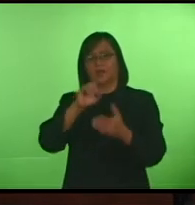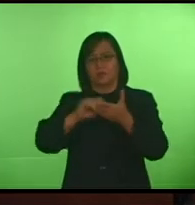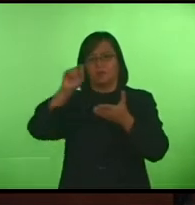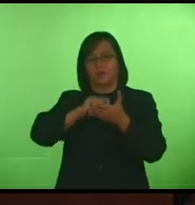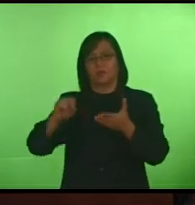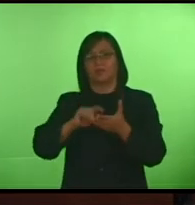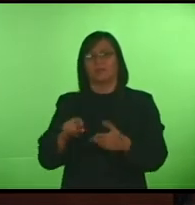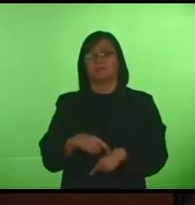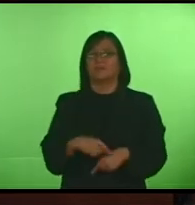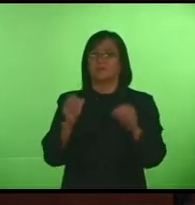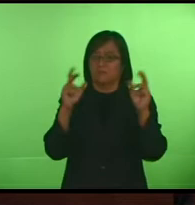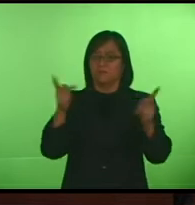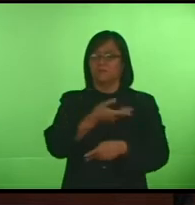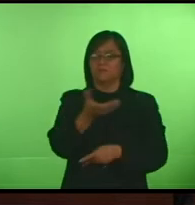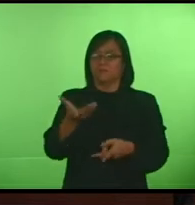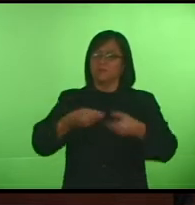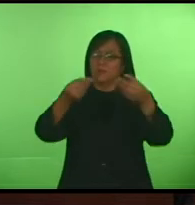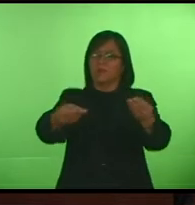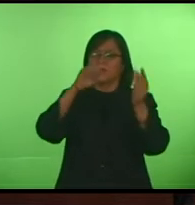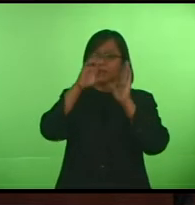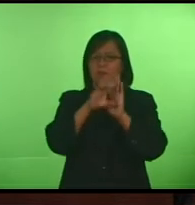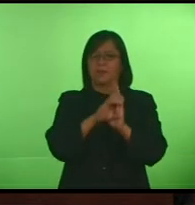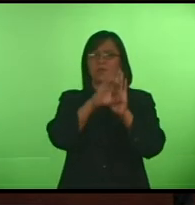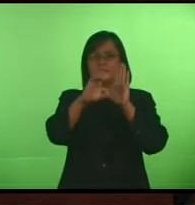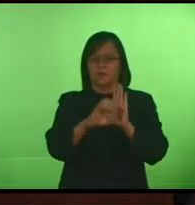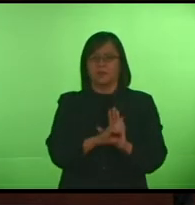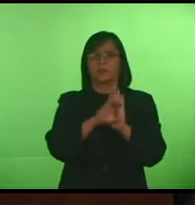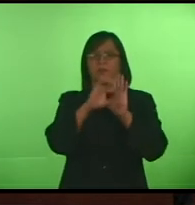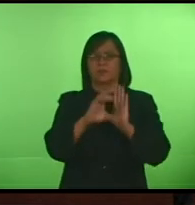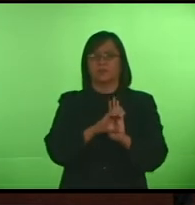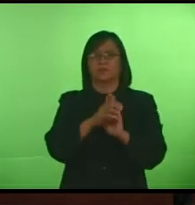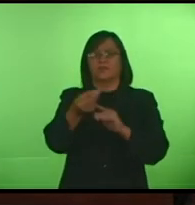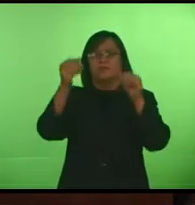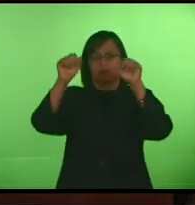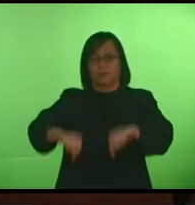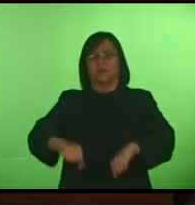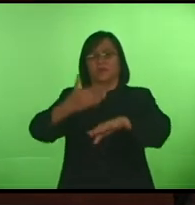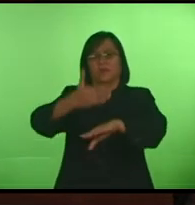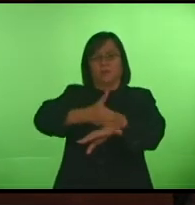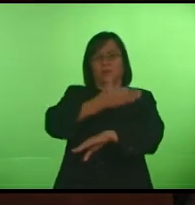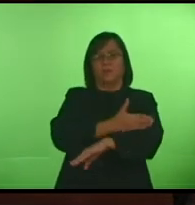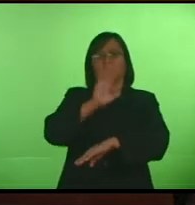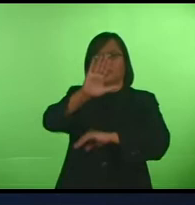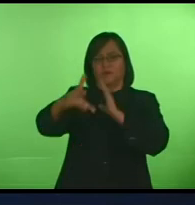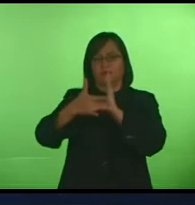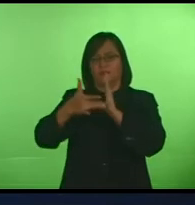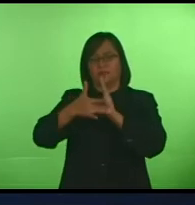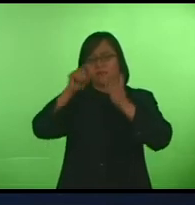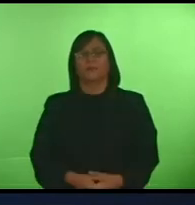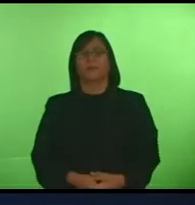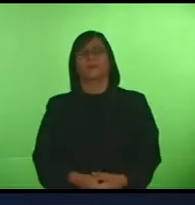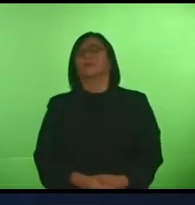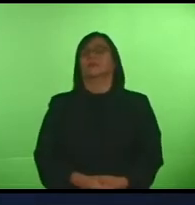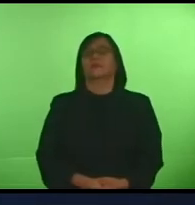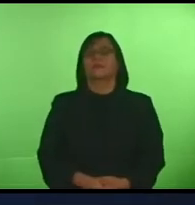these samples will somehow or rather improves your technique on writing the topic sentence as well.